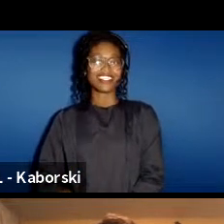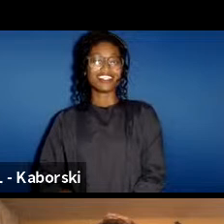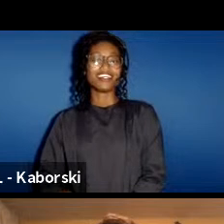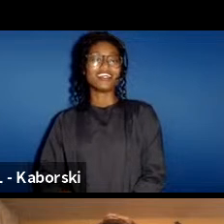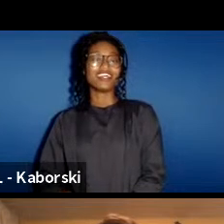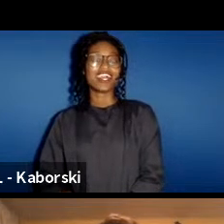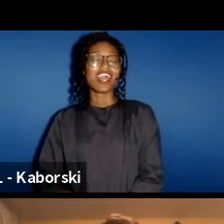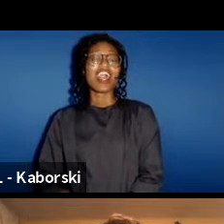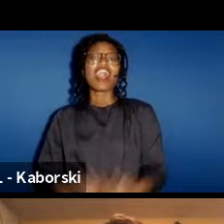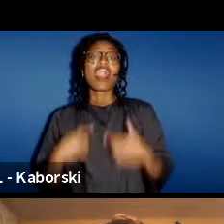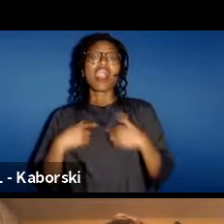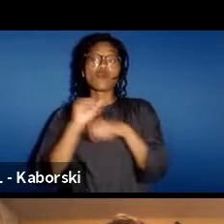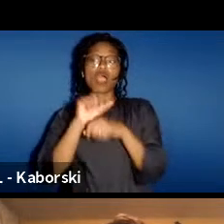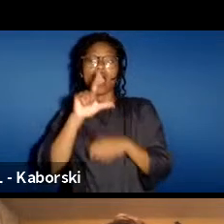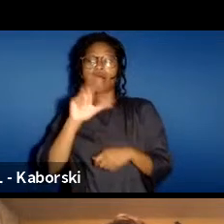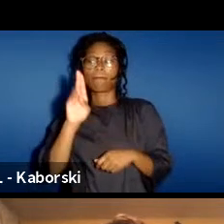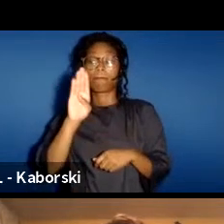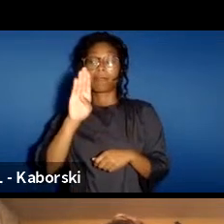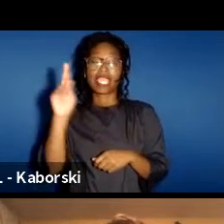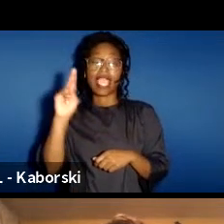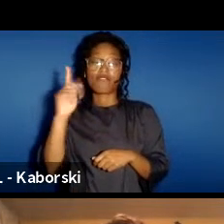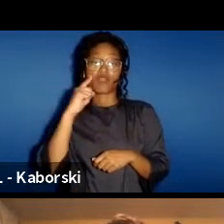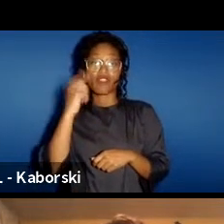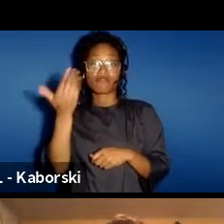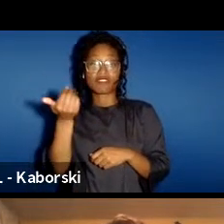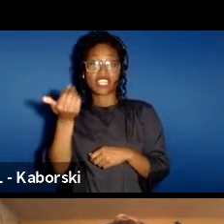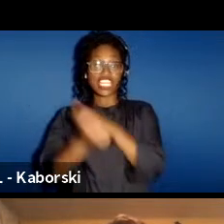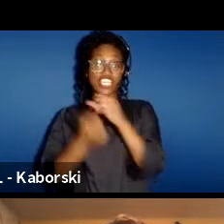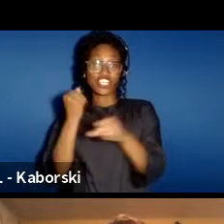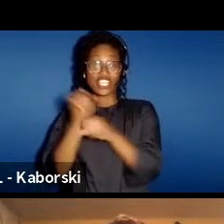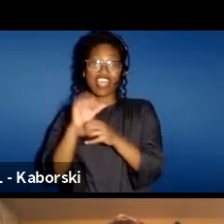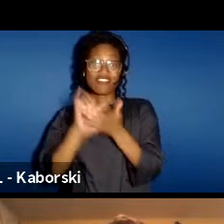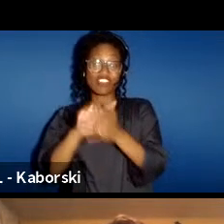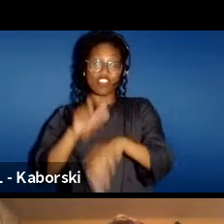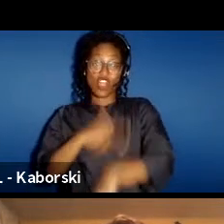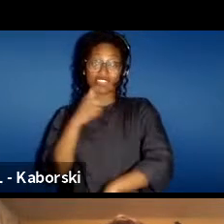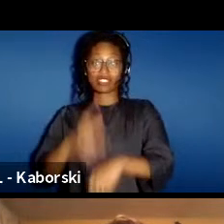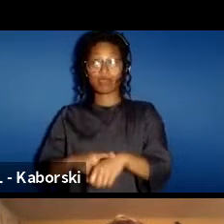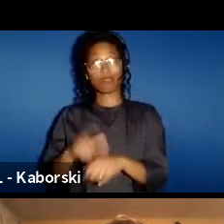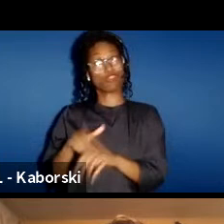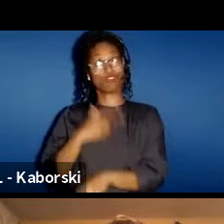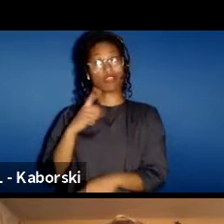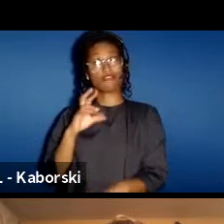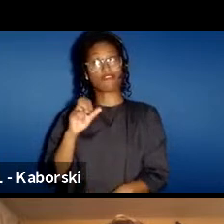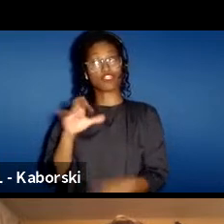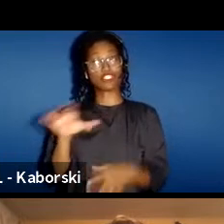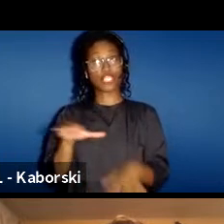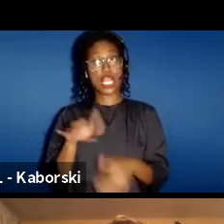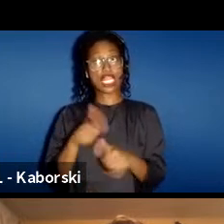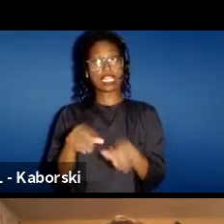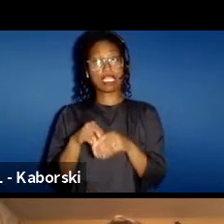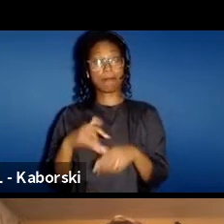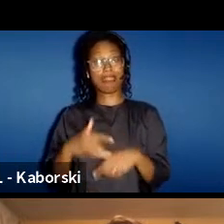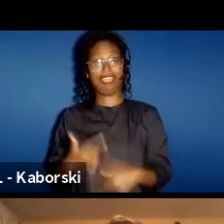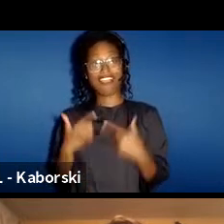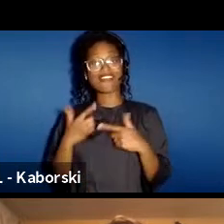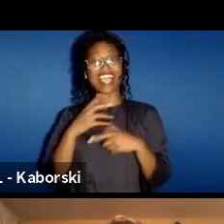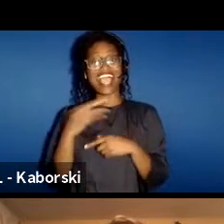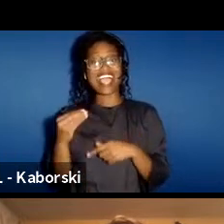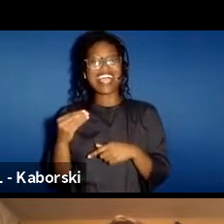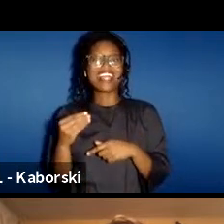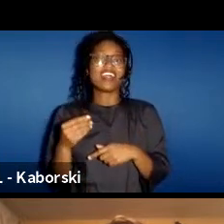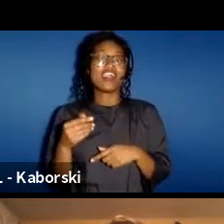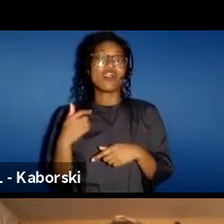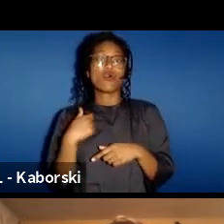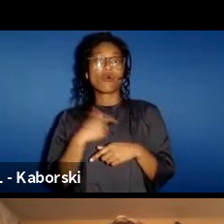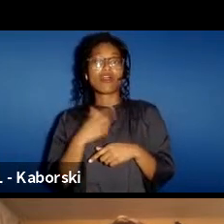So I've worked at LPK for 15 years, and that's a long time. It's the longest I've done anything in my life. And so we've, you know, had